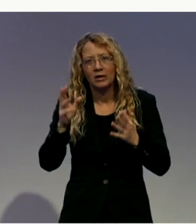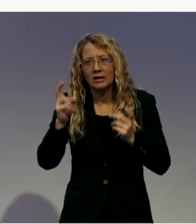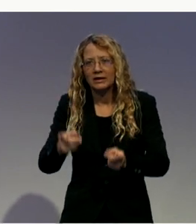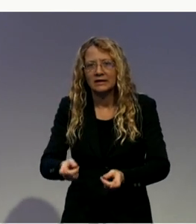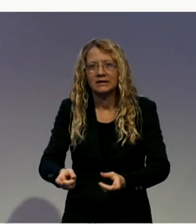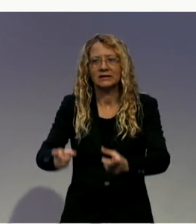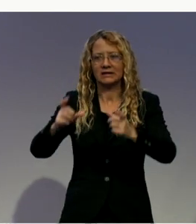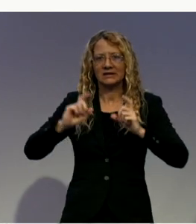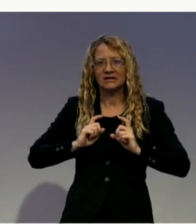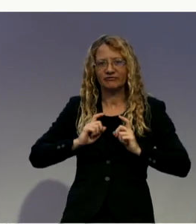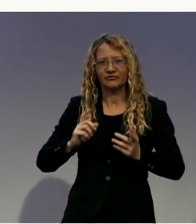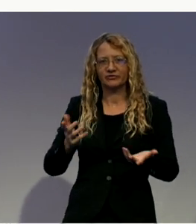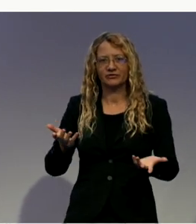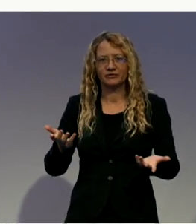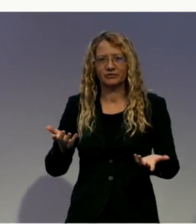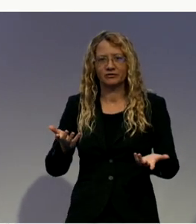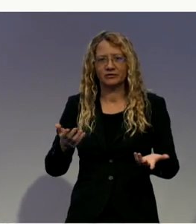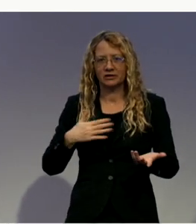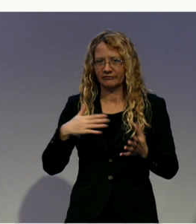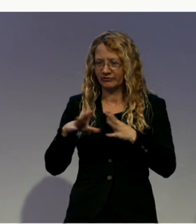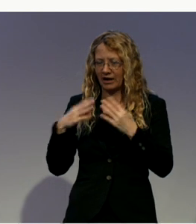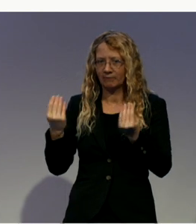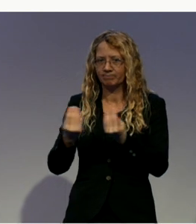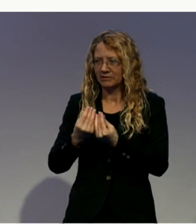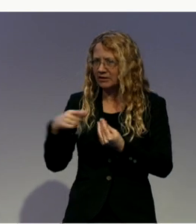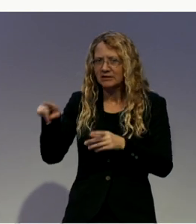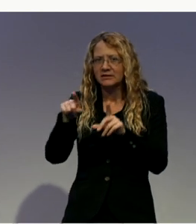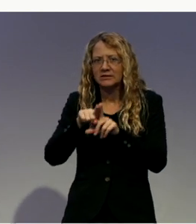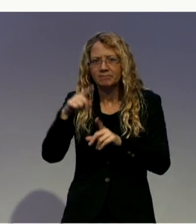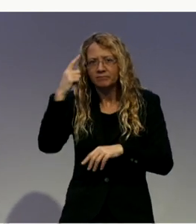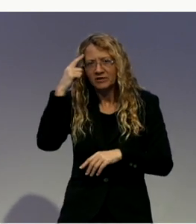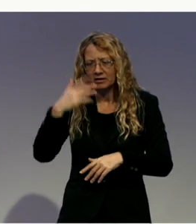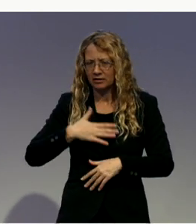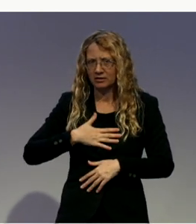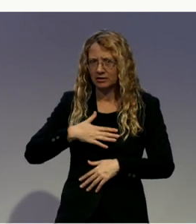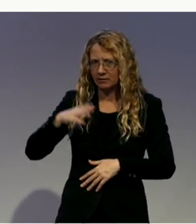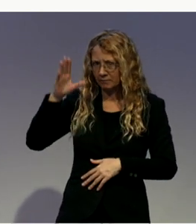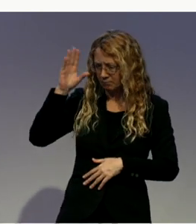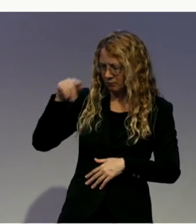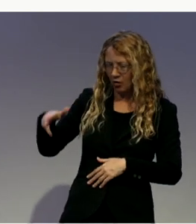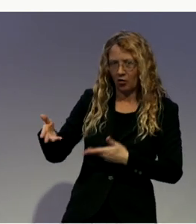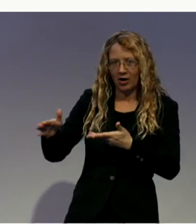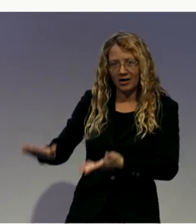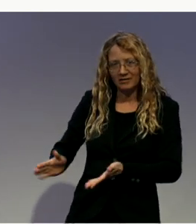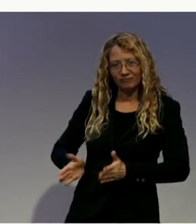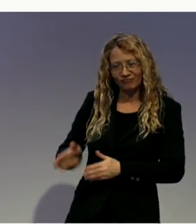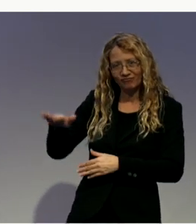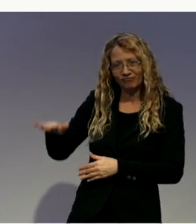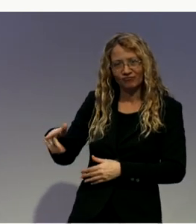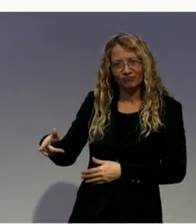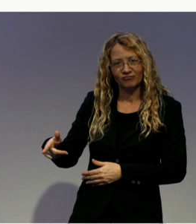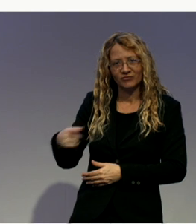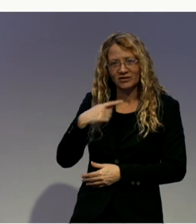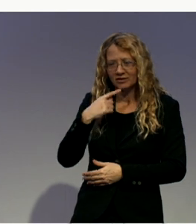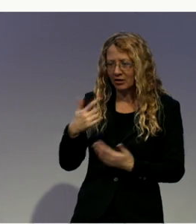this with my family members, either my daughter or my son, I tell them we were chosen for this. I mean, there